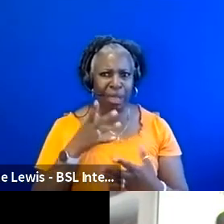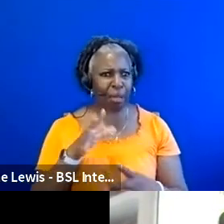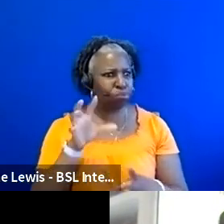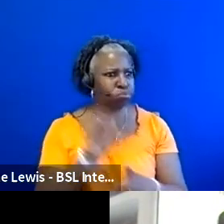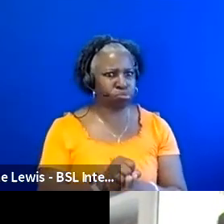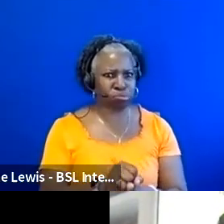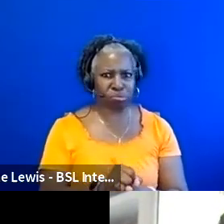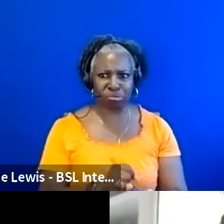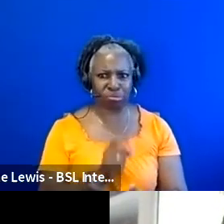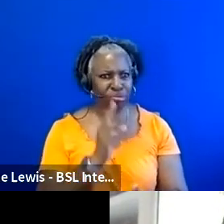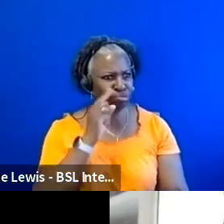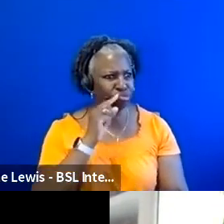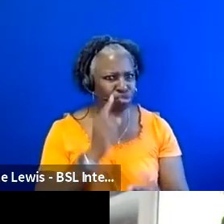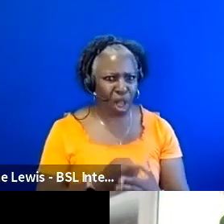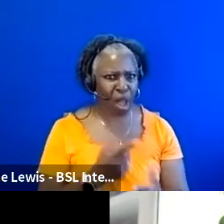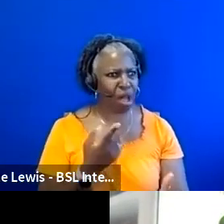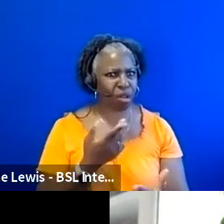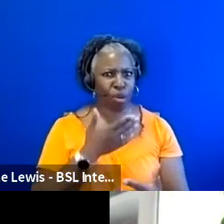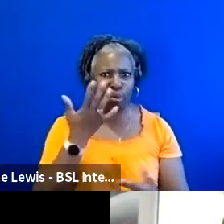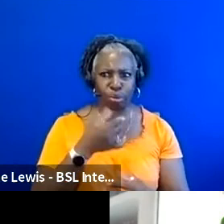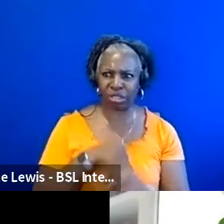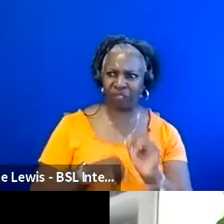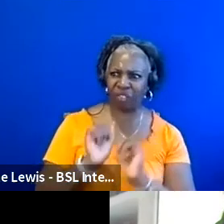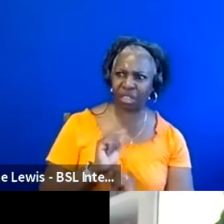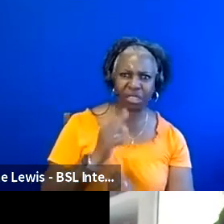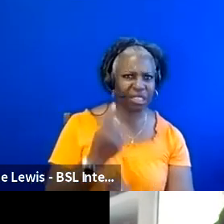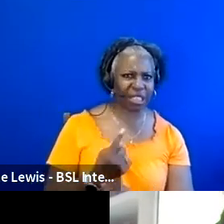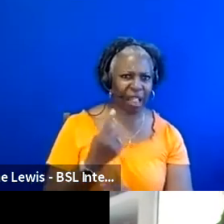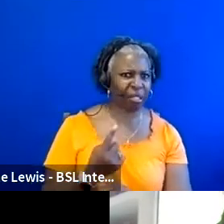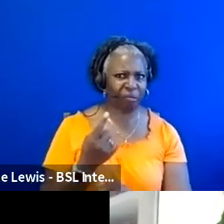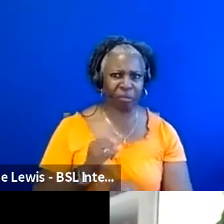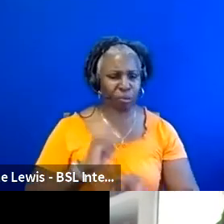that and then you don't have a chance to defend yourself. And that's the situation today.